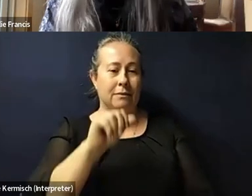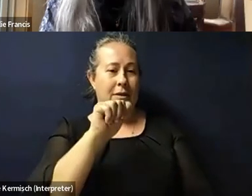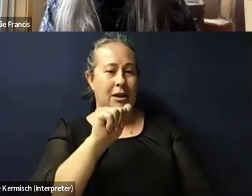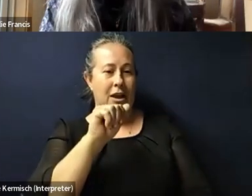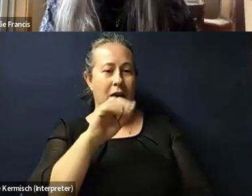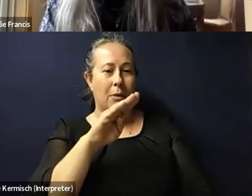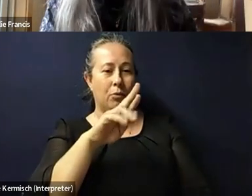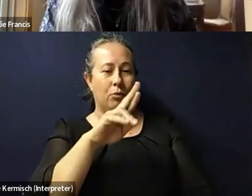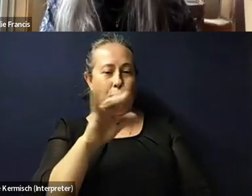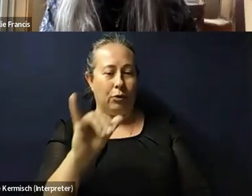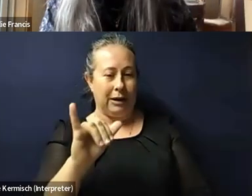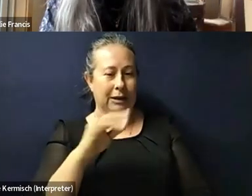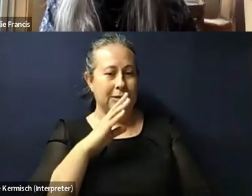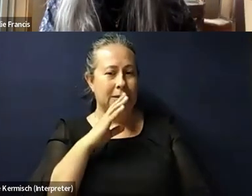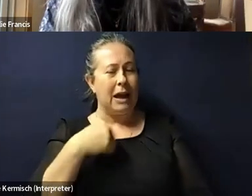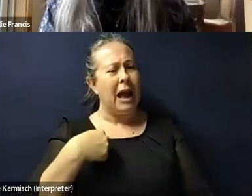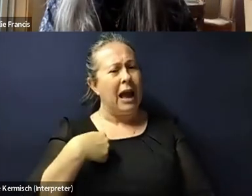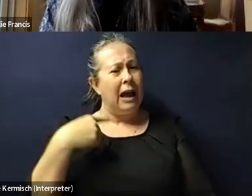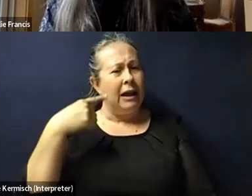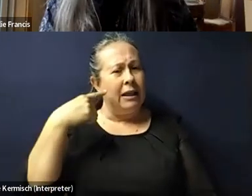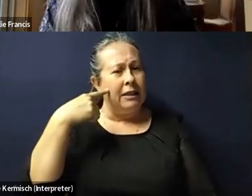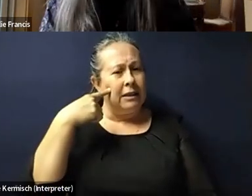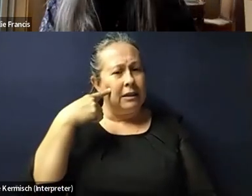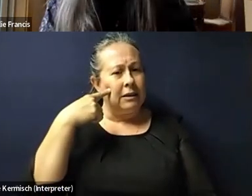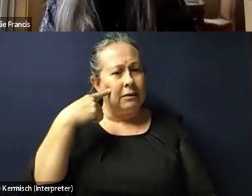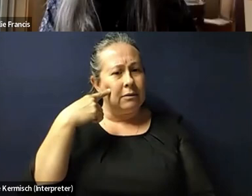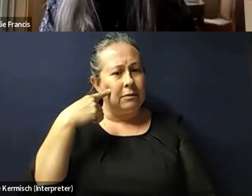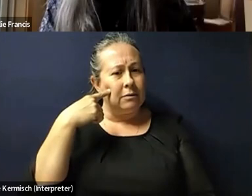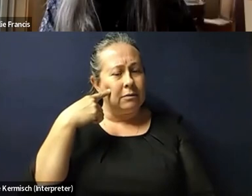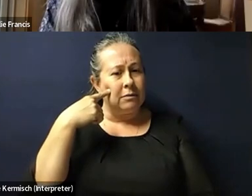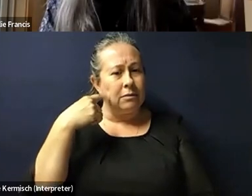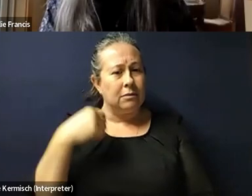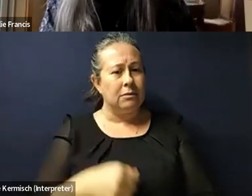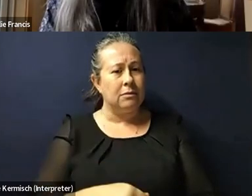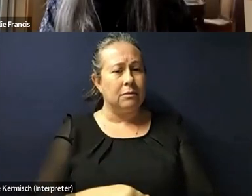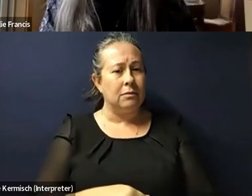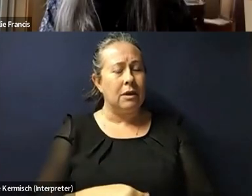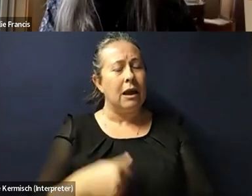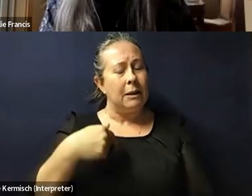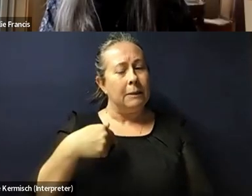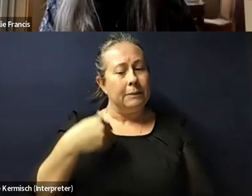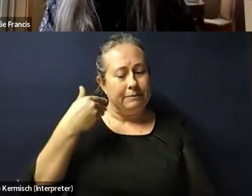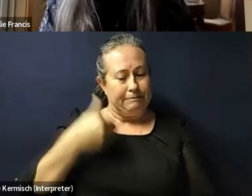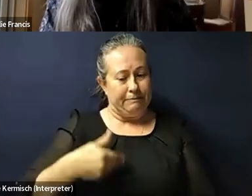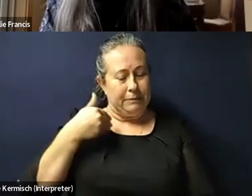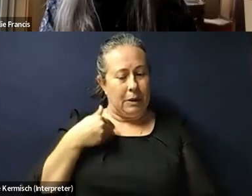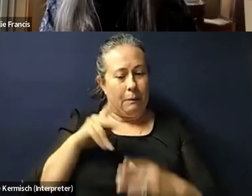Yeah, I think being a person with a